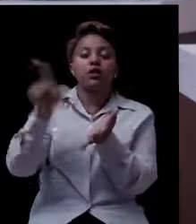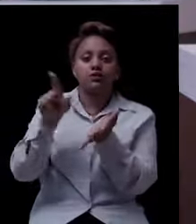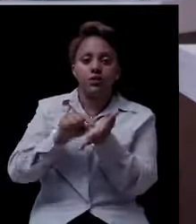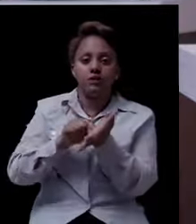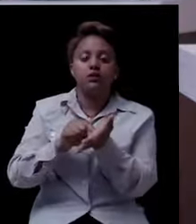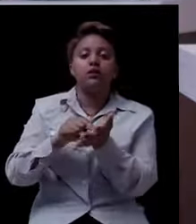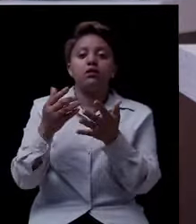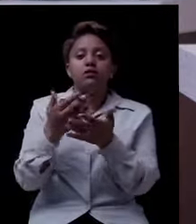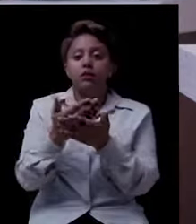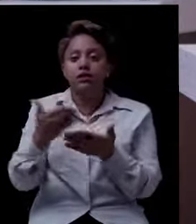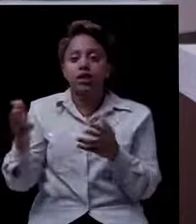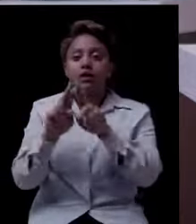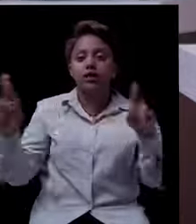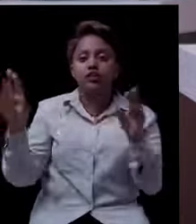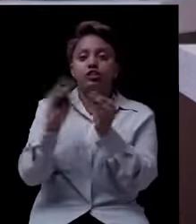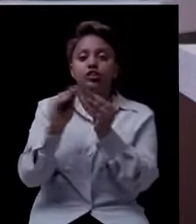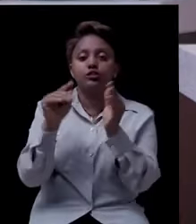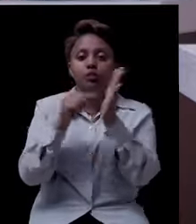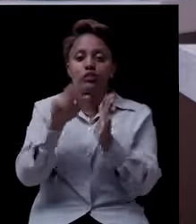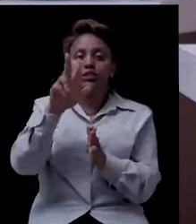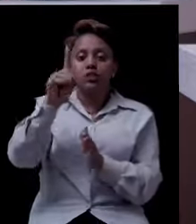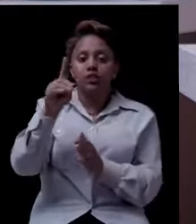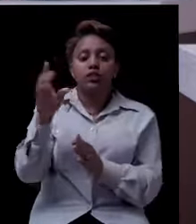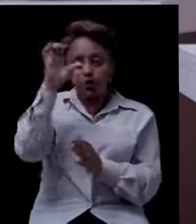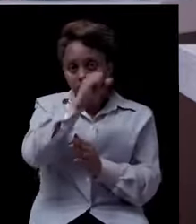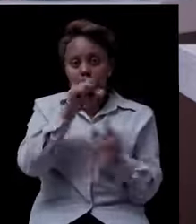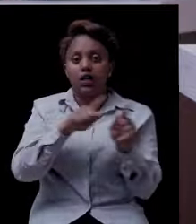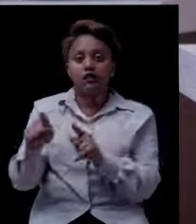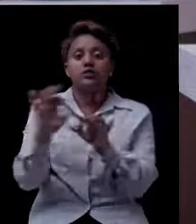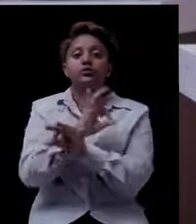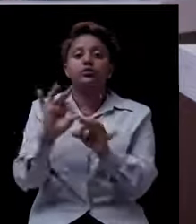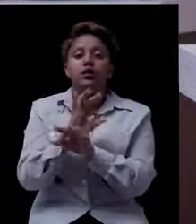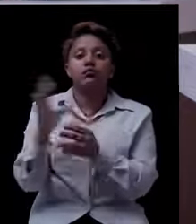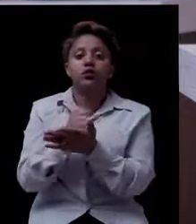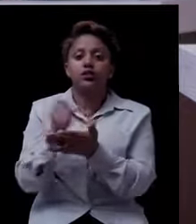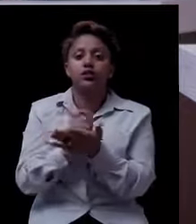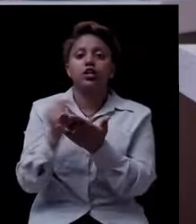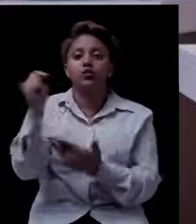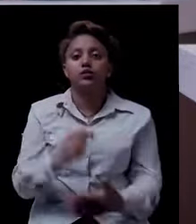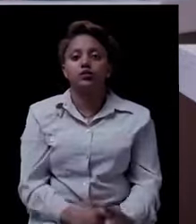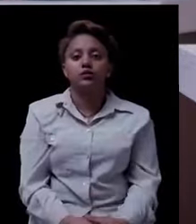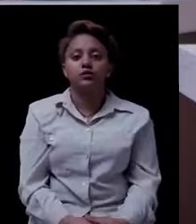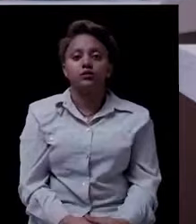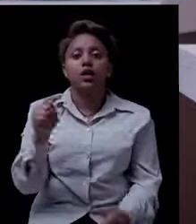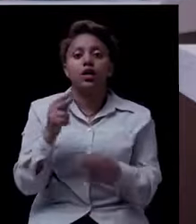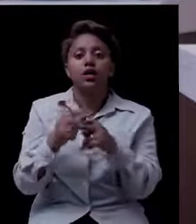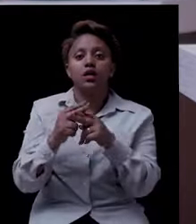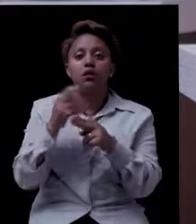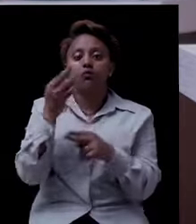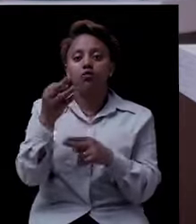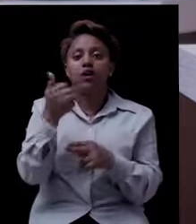the precision, repeatability, and material range has increased to the point that 3D printing is considered